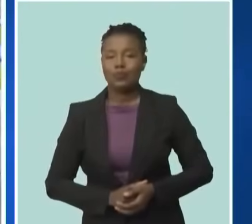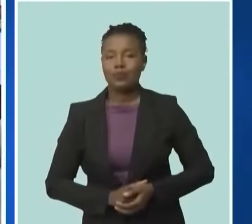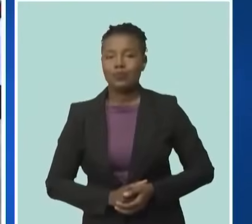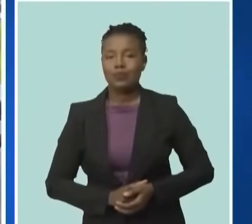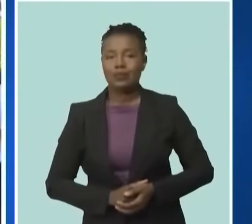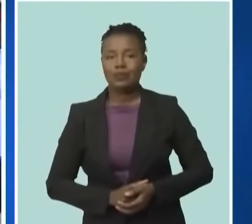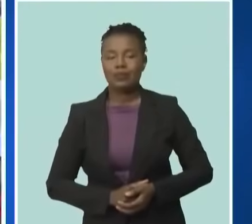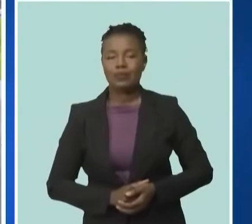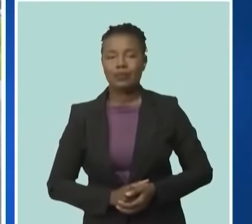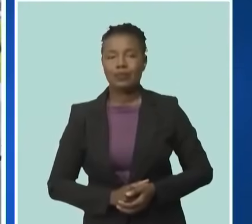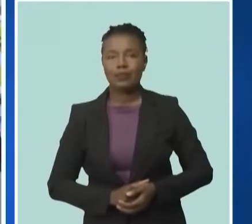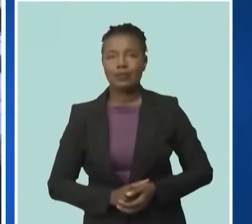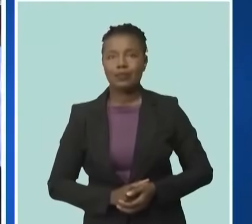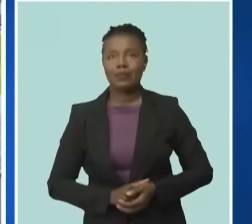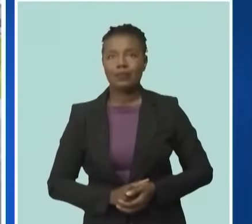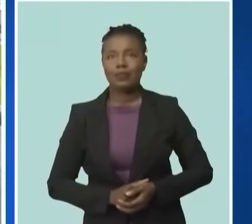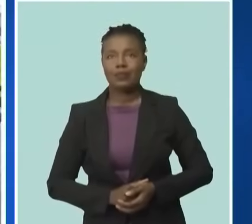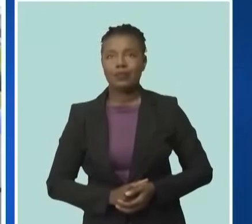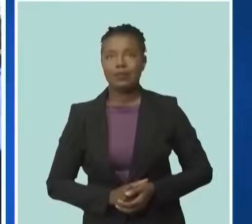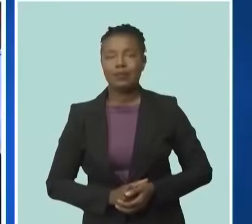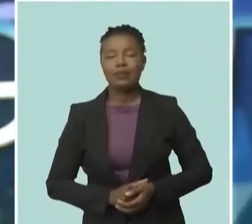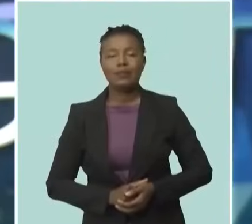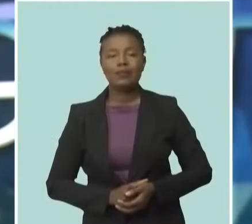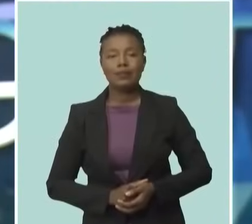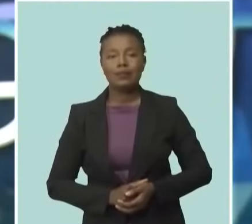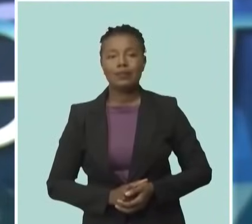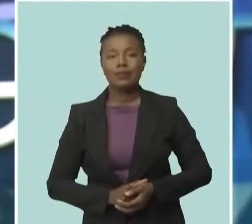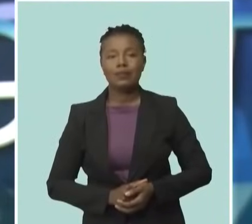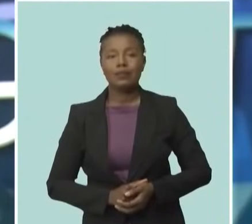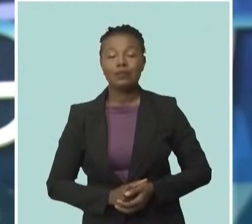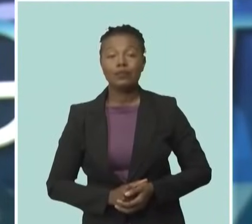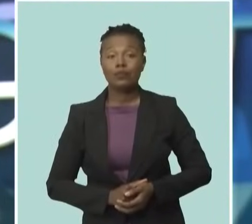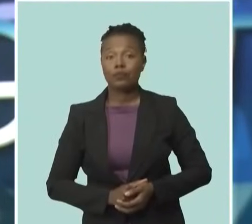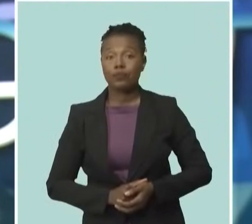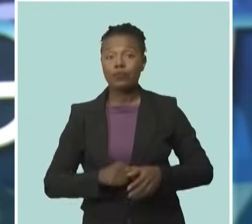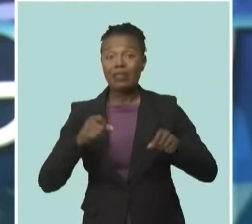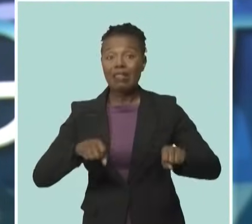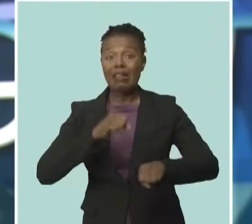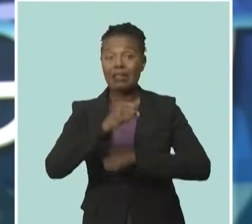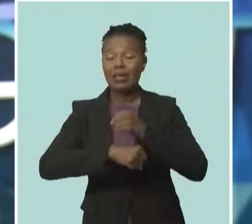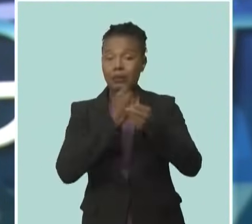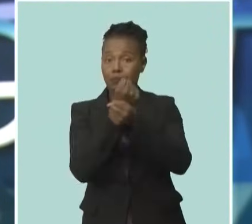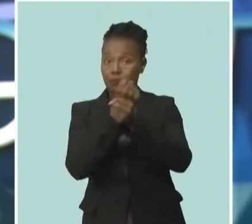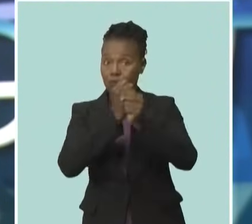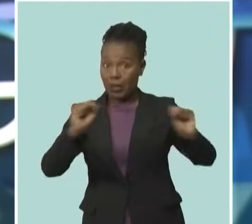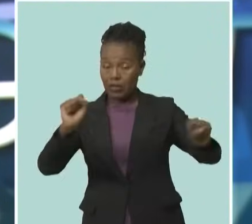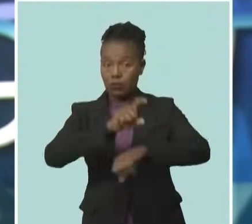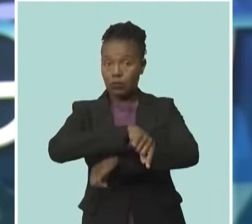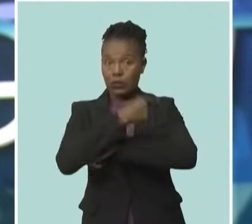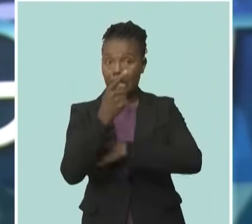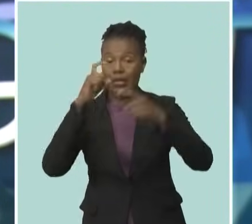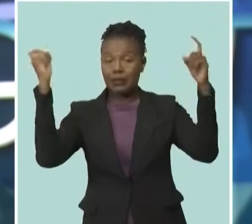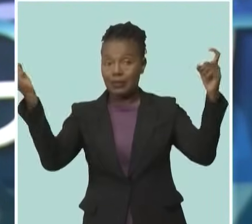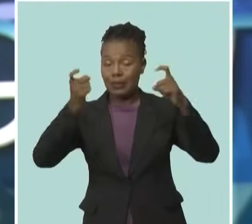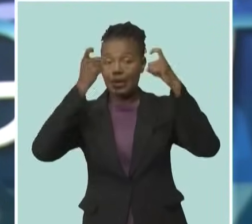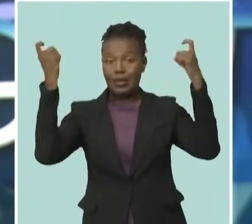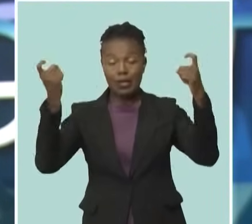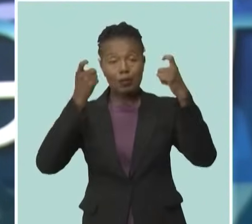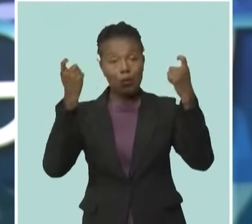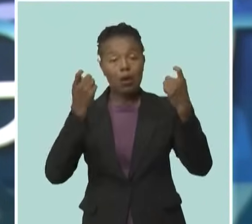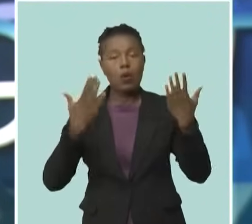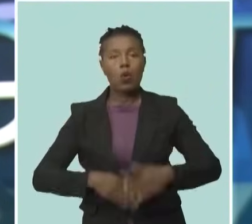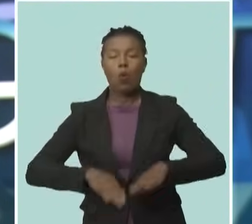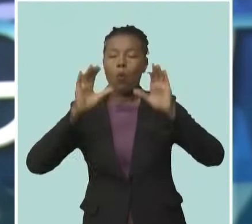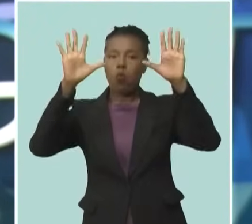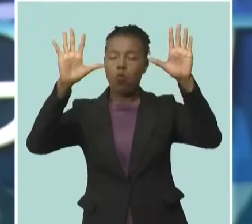Agard, CBC News. Well, this year's Emancipation Day celebration is shaping up to be a grand